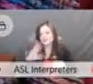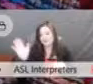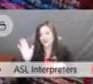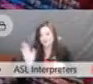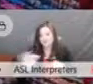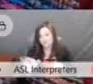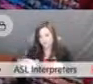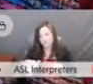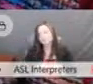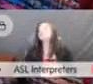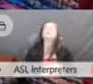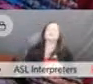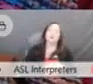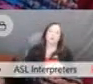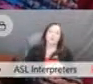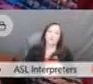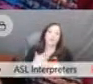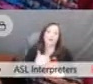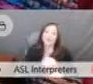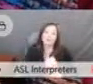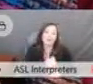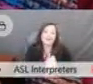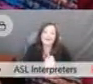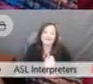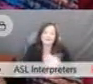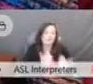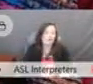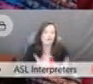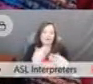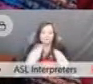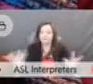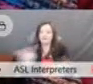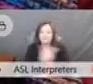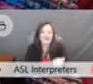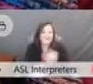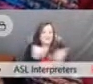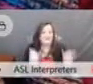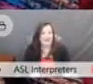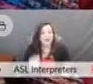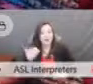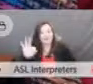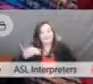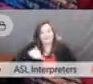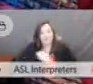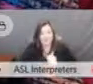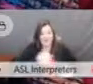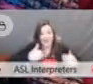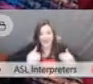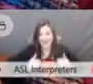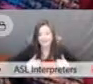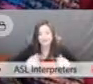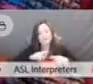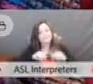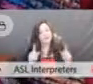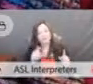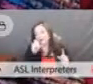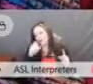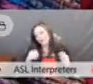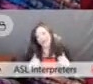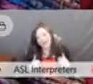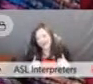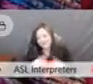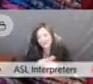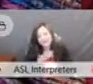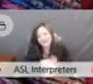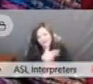older. So we would love to vaccinate them all now if we had the vaccine, but we don't have the vaccine. So we're having to